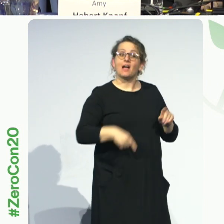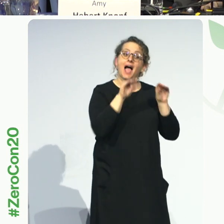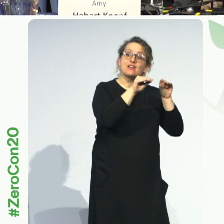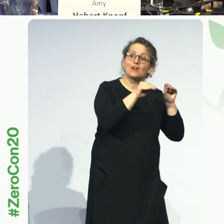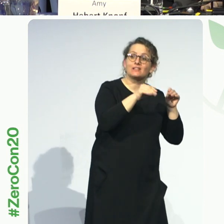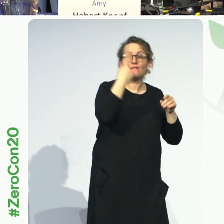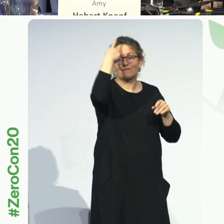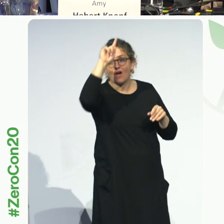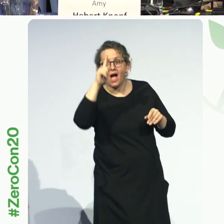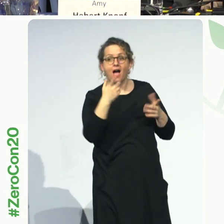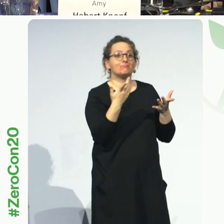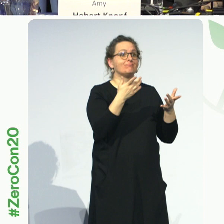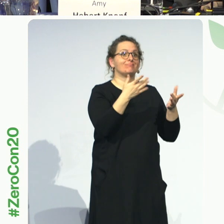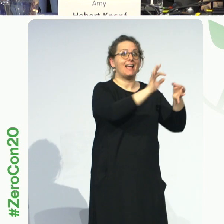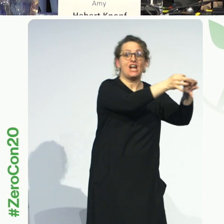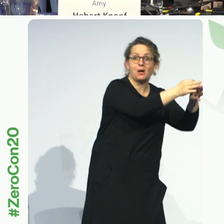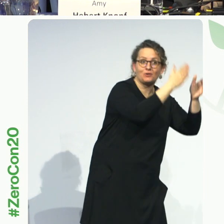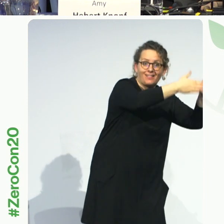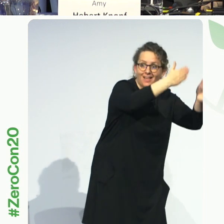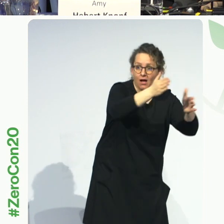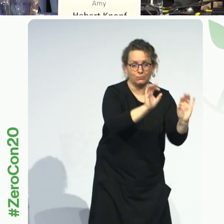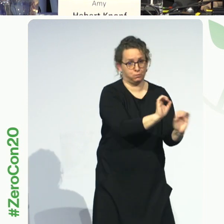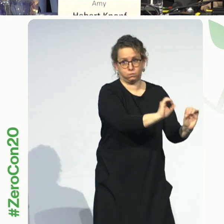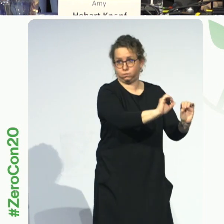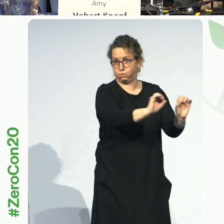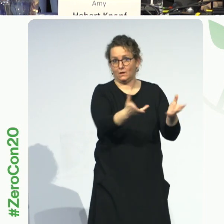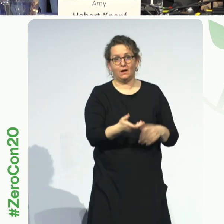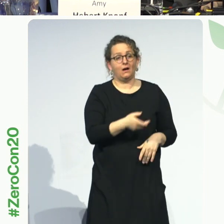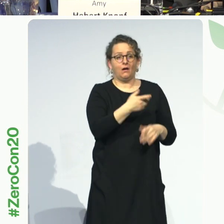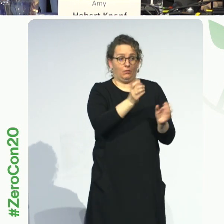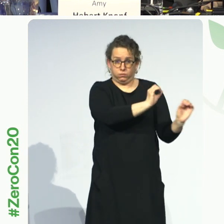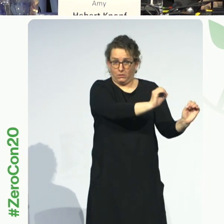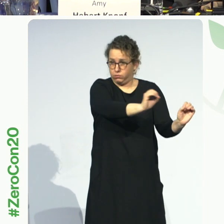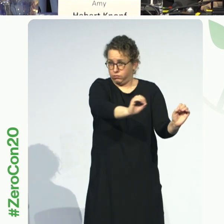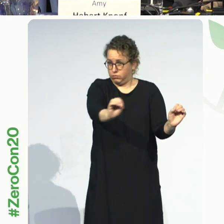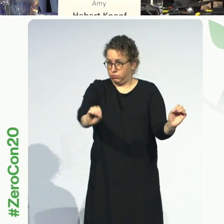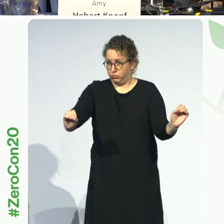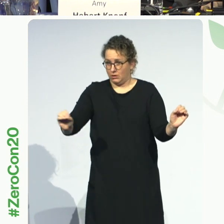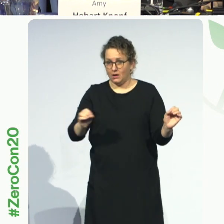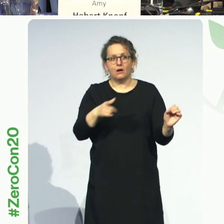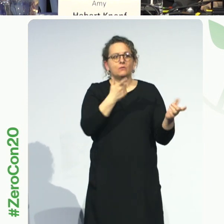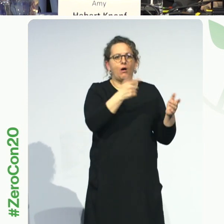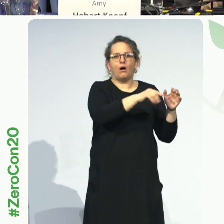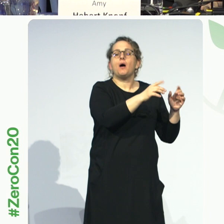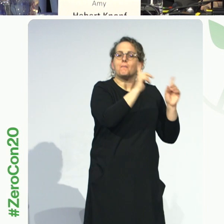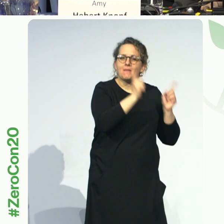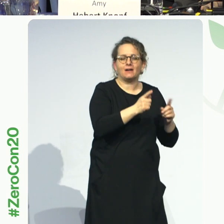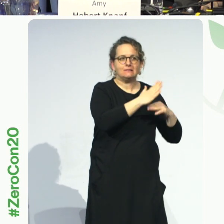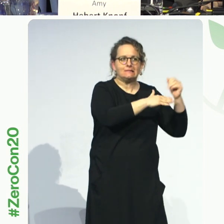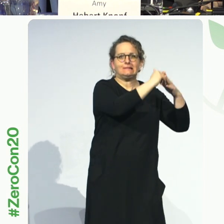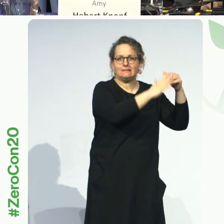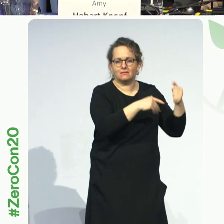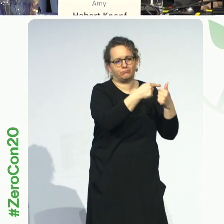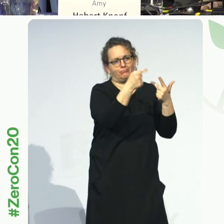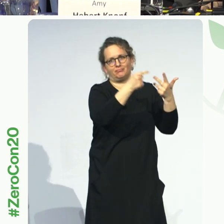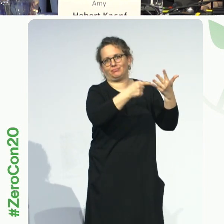that's something that needs to be developed. In scaling up, since we've had the interns arrived in the US, we've had